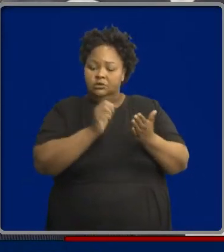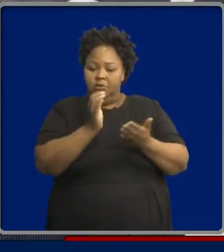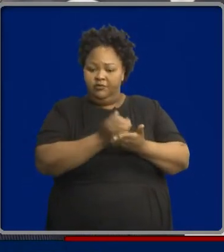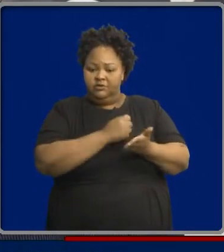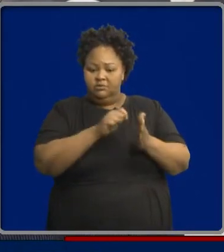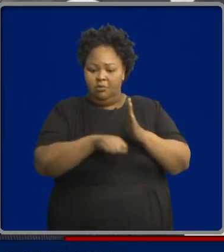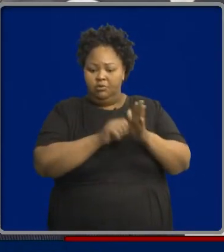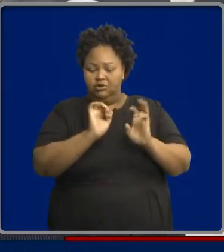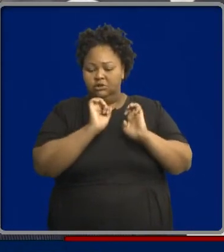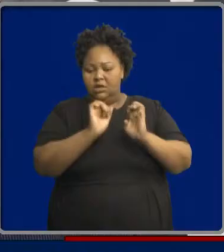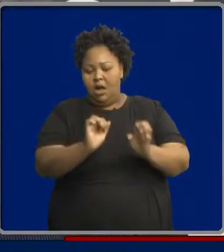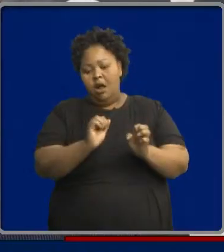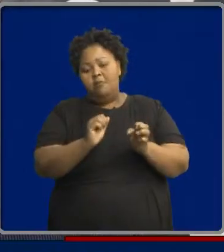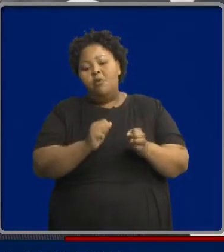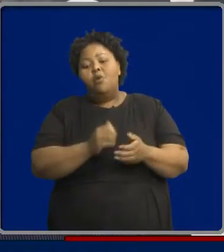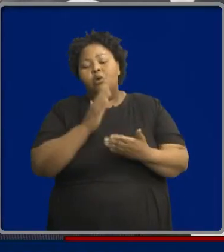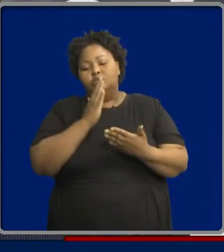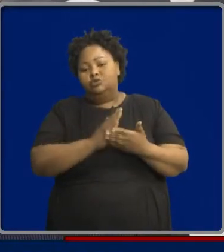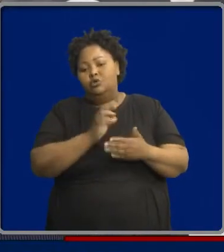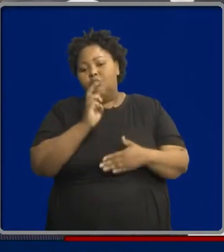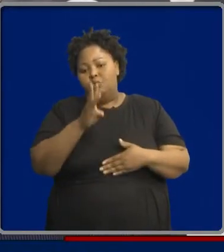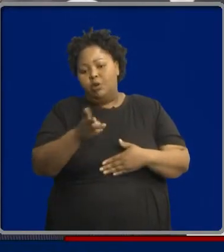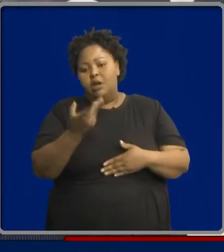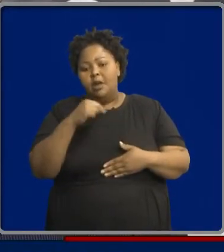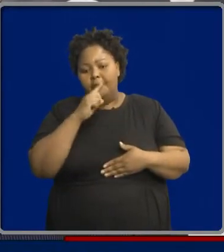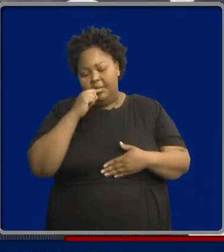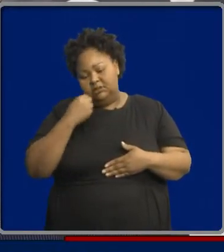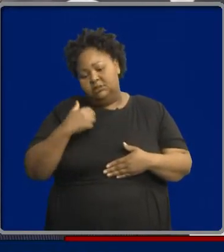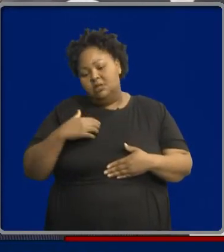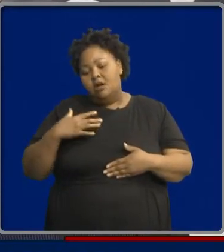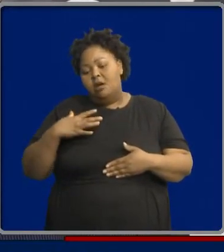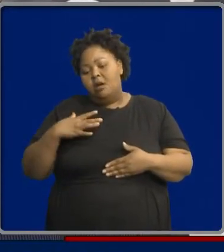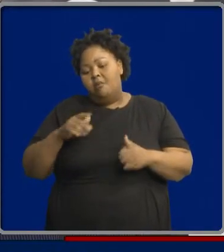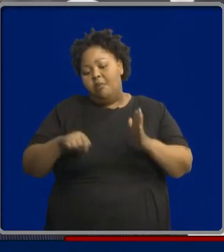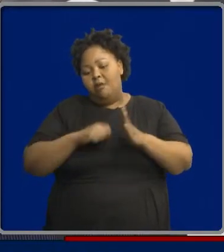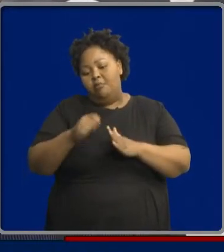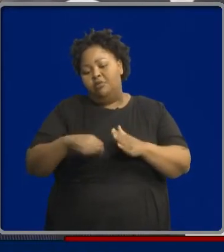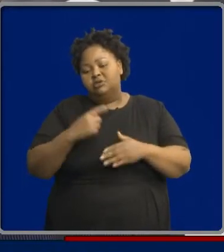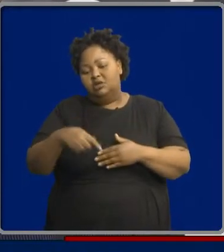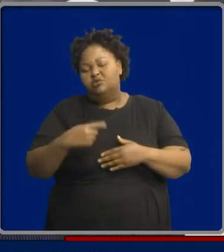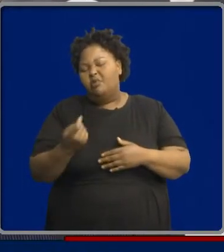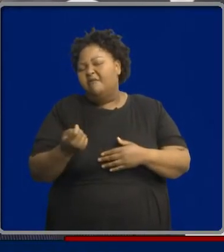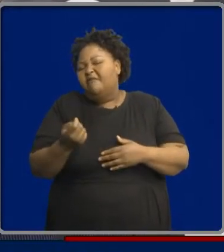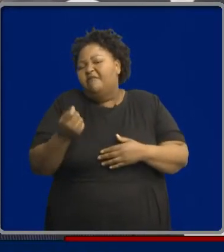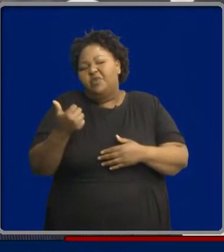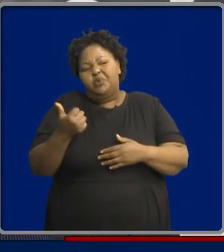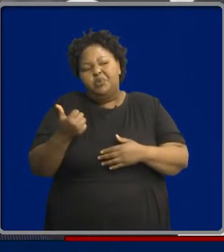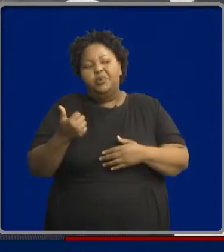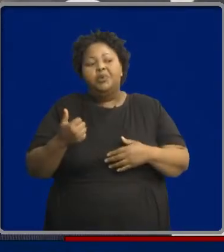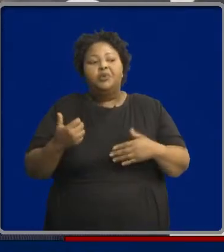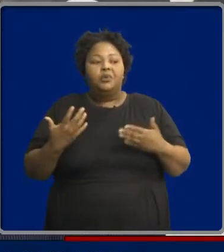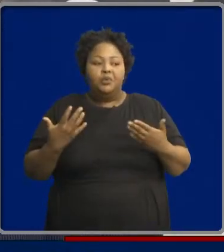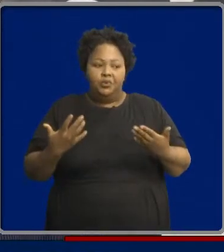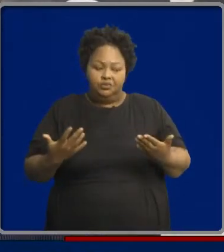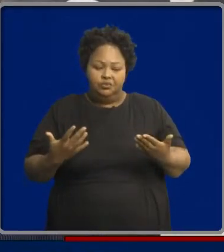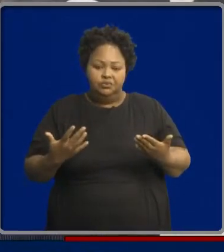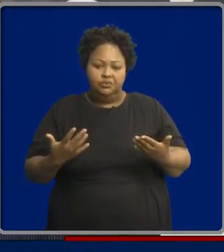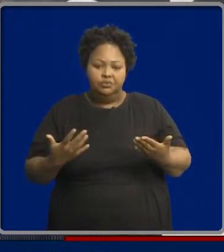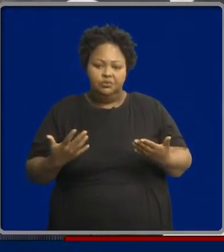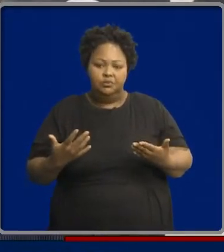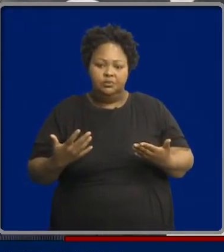on. But those projects that are going on are too few for them to make an impact, because as you know, these projects